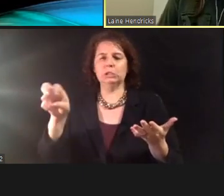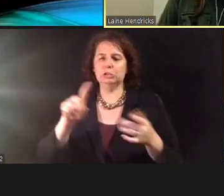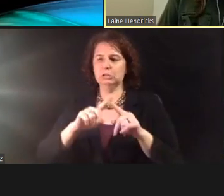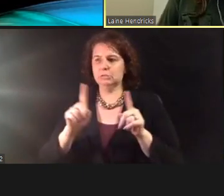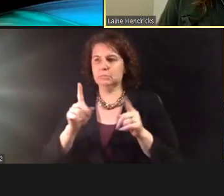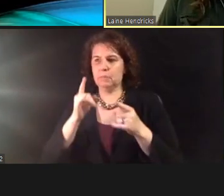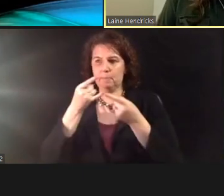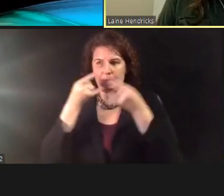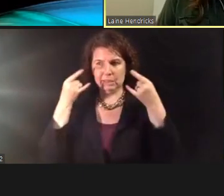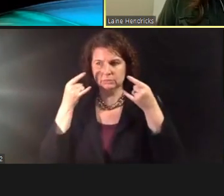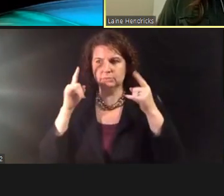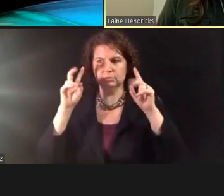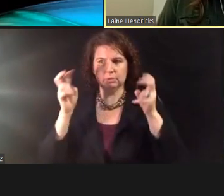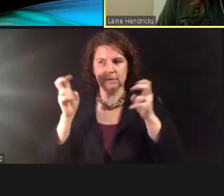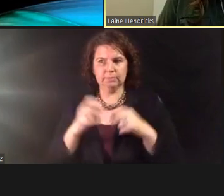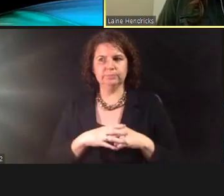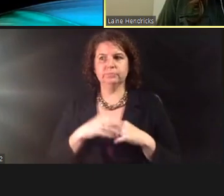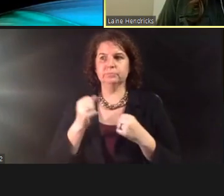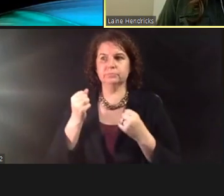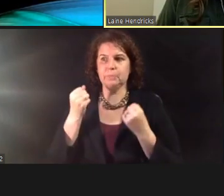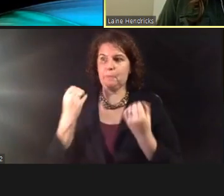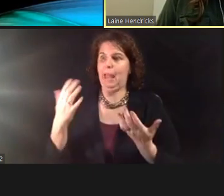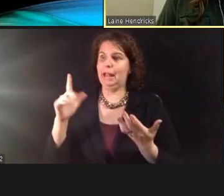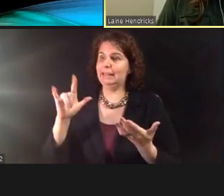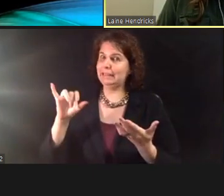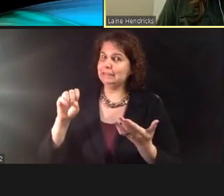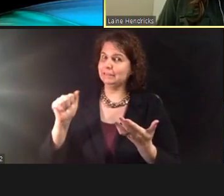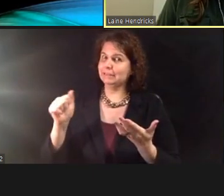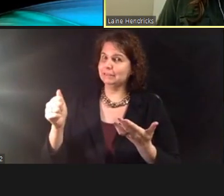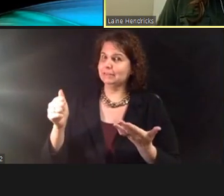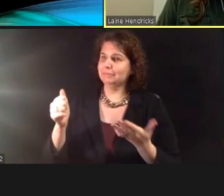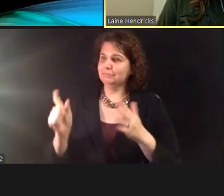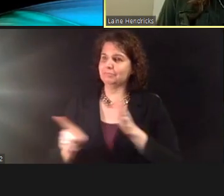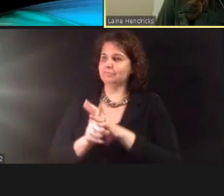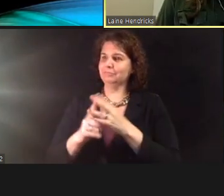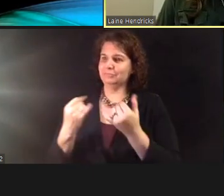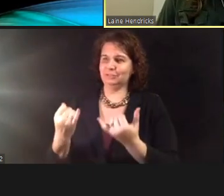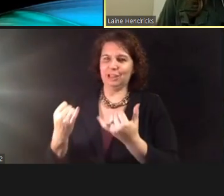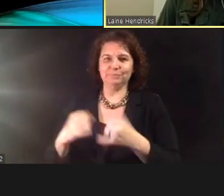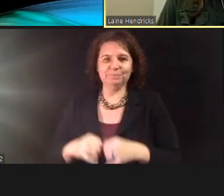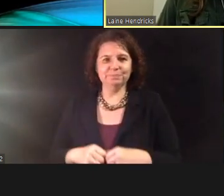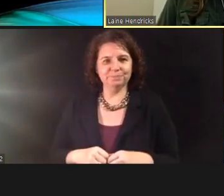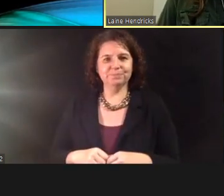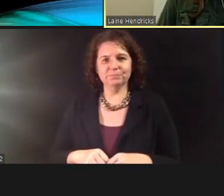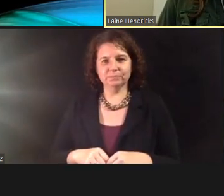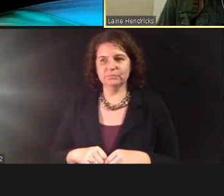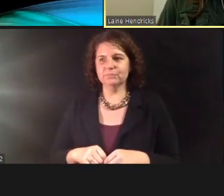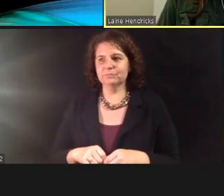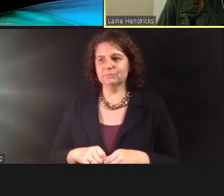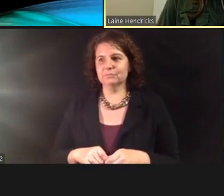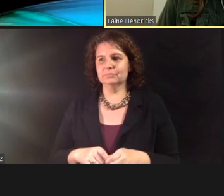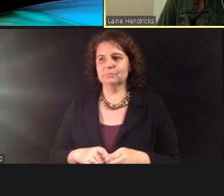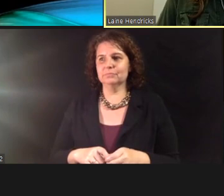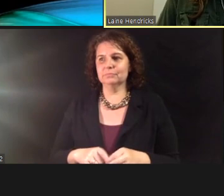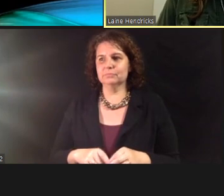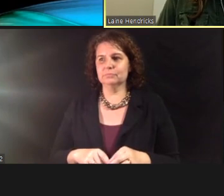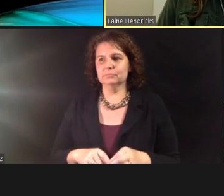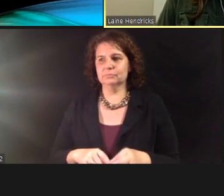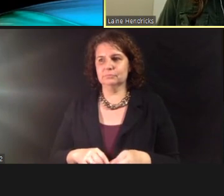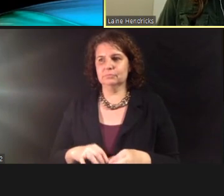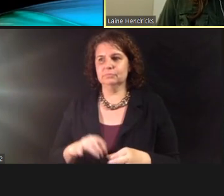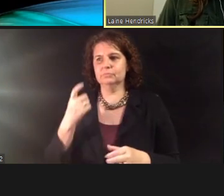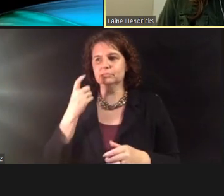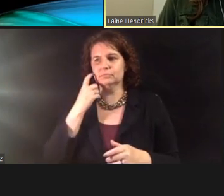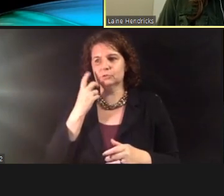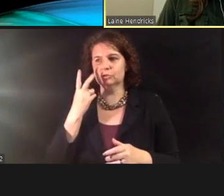of Lisas today asking questions. And she writes, I have recently seen studies that show if 90%